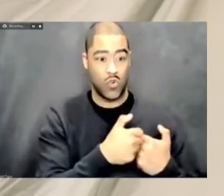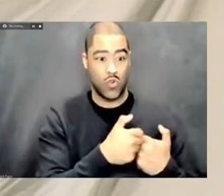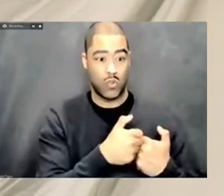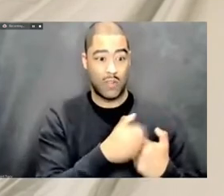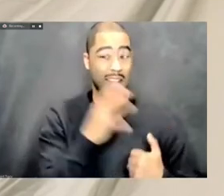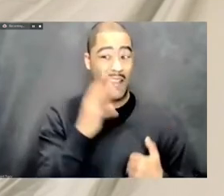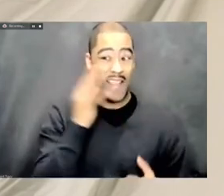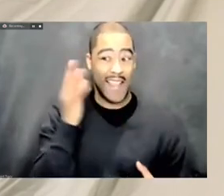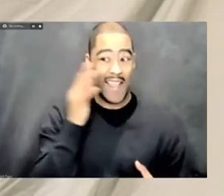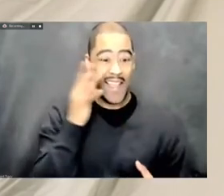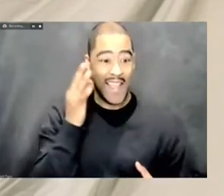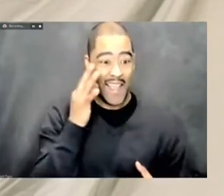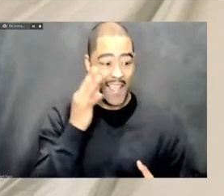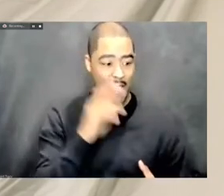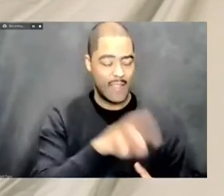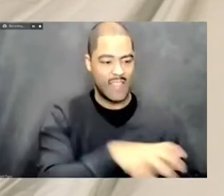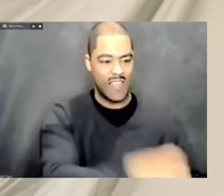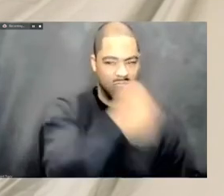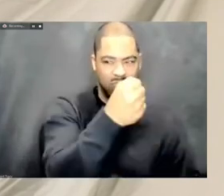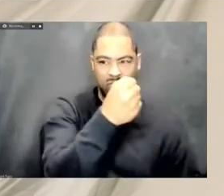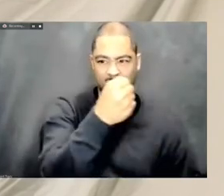This really happened.